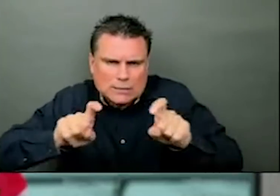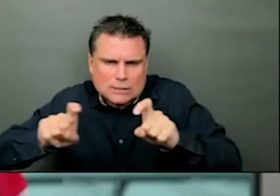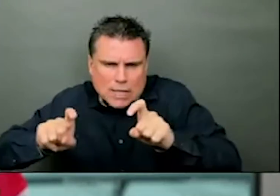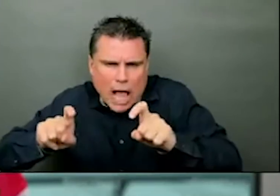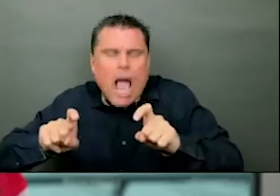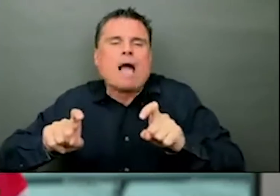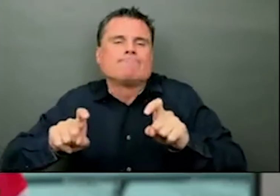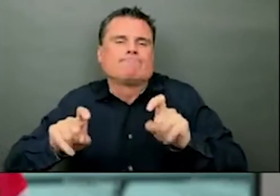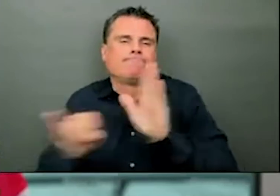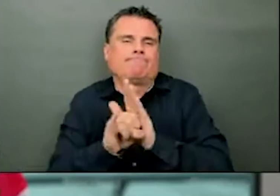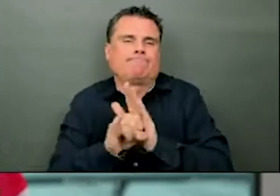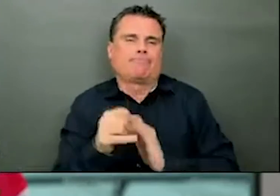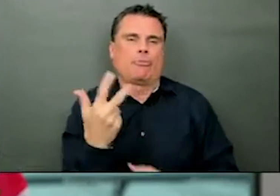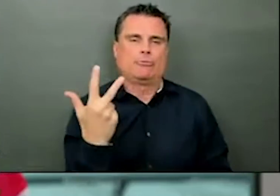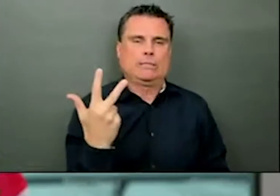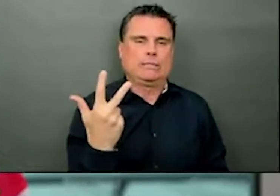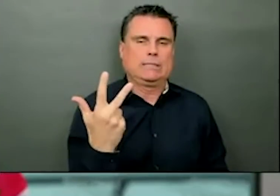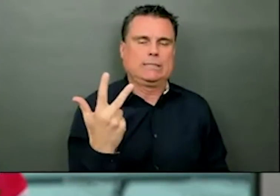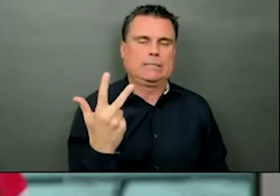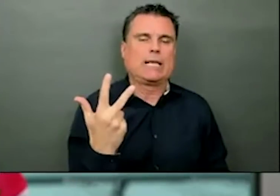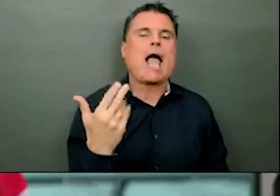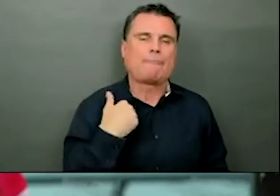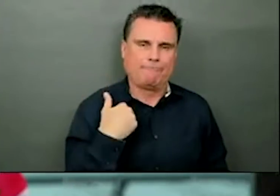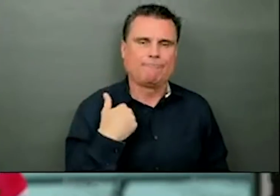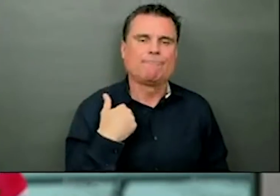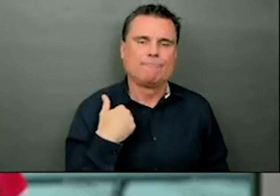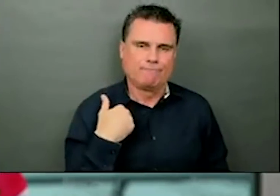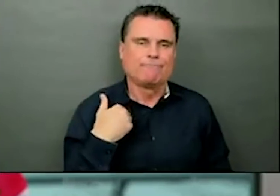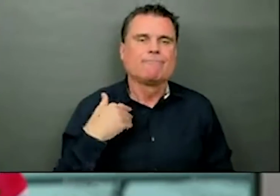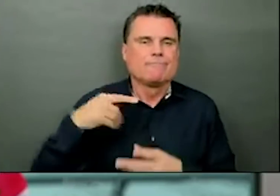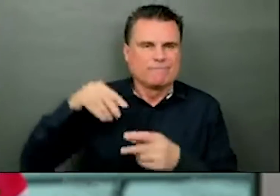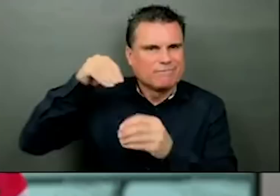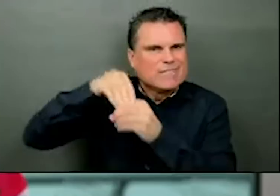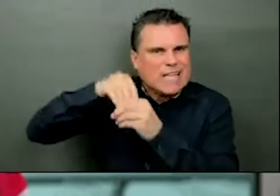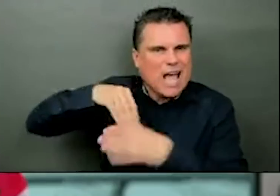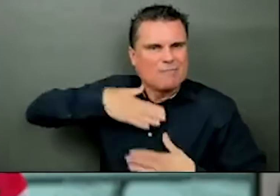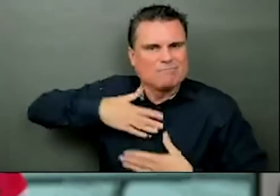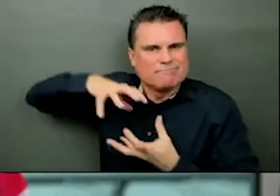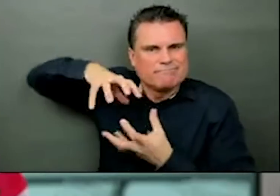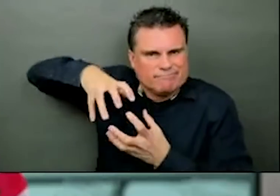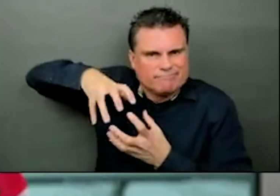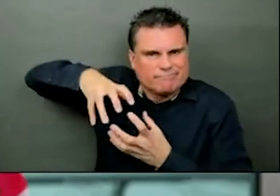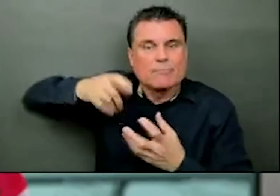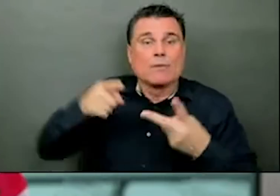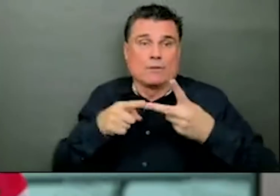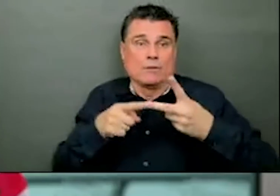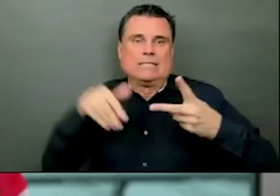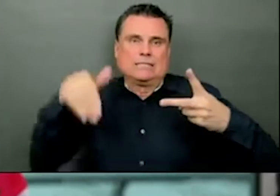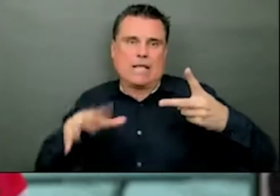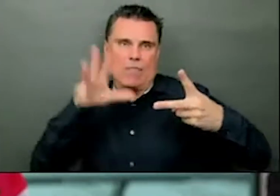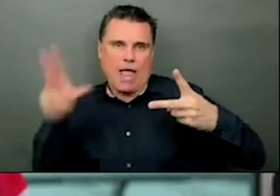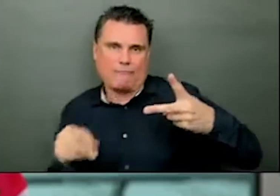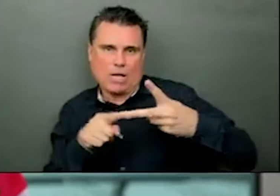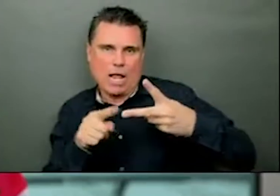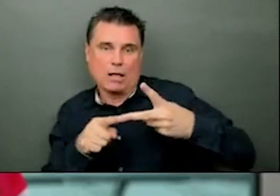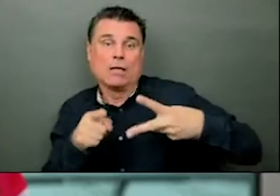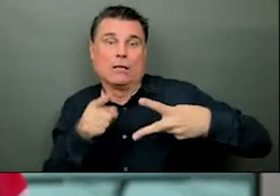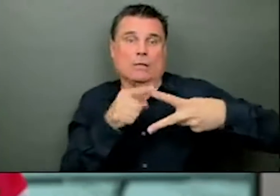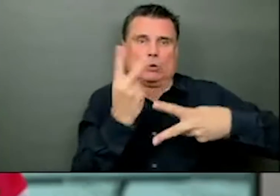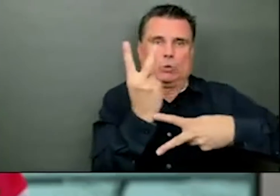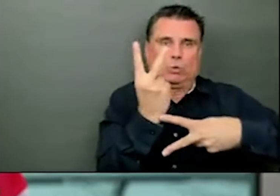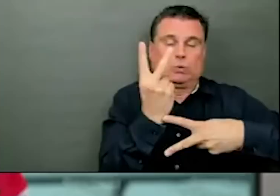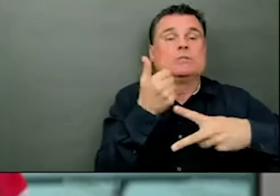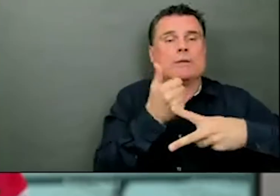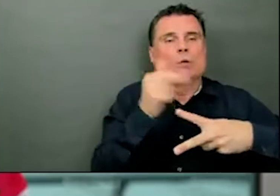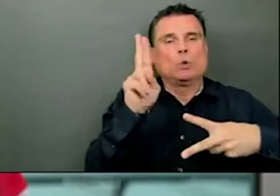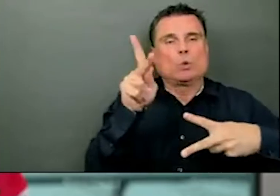be a variant of concern, one of which was a South African associated variant, and the other 2 were from the UK. So